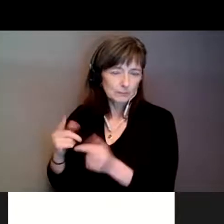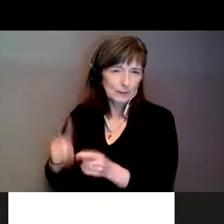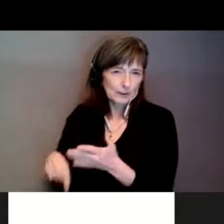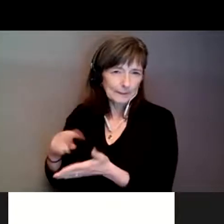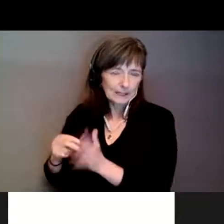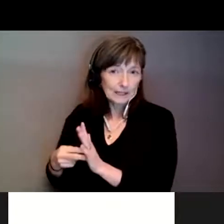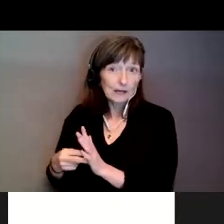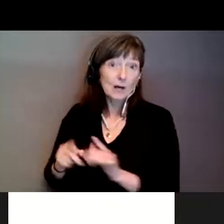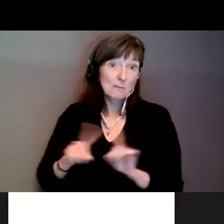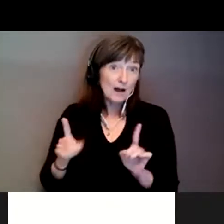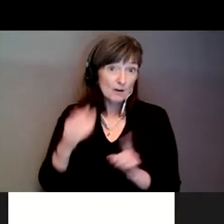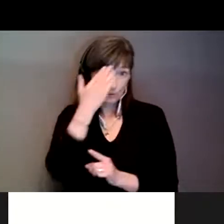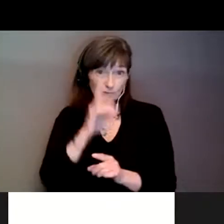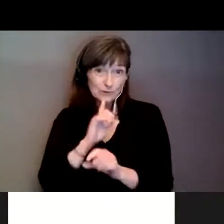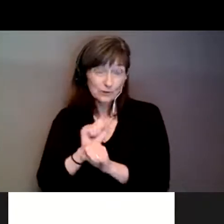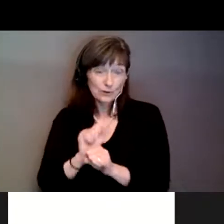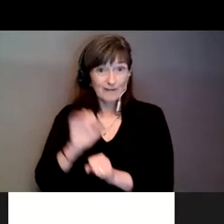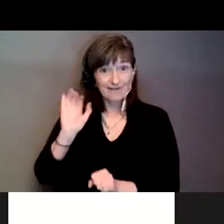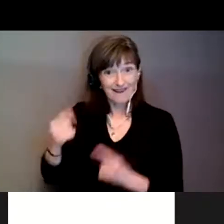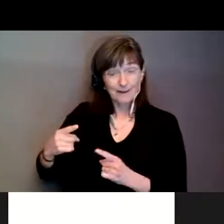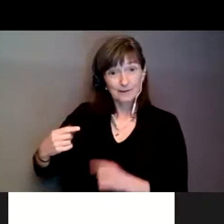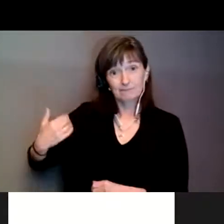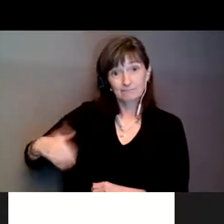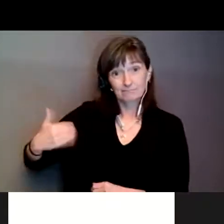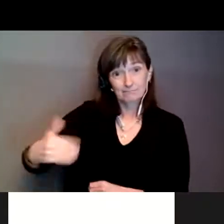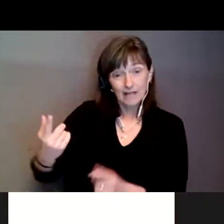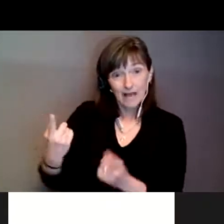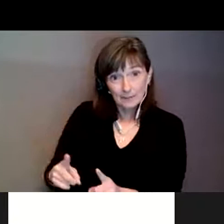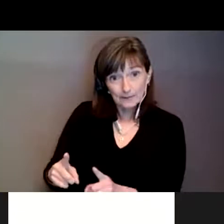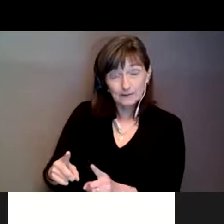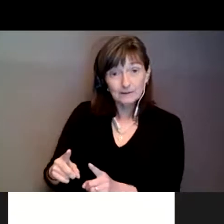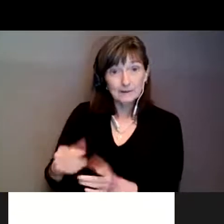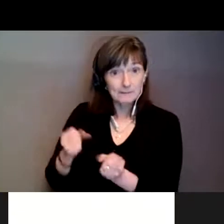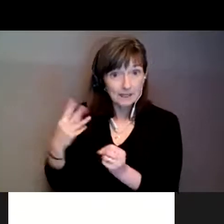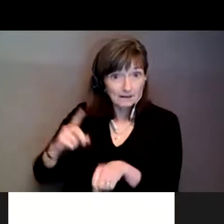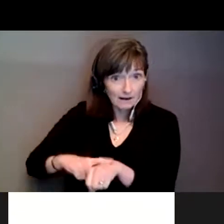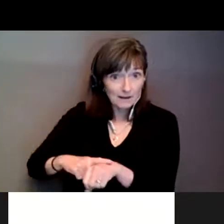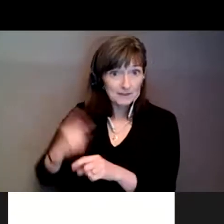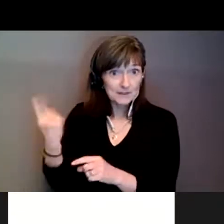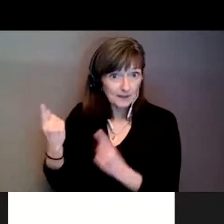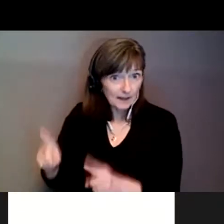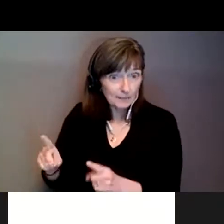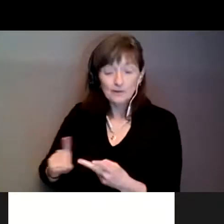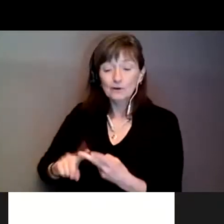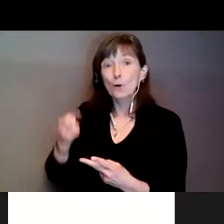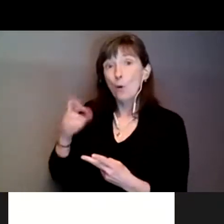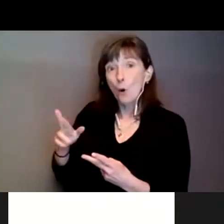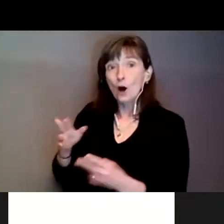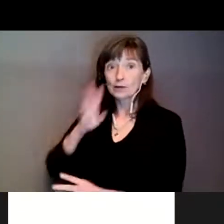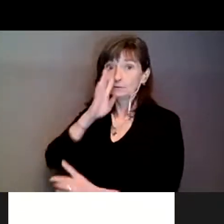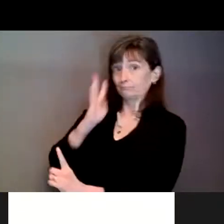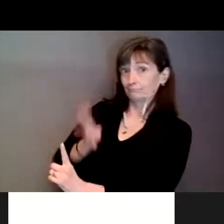or repeated act or a lack of action that's appropriate that will cause harm